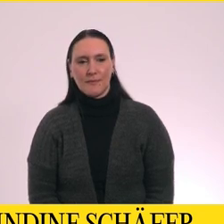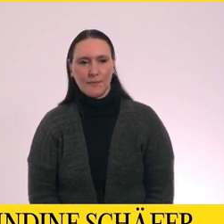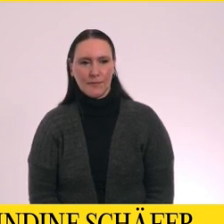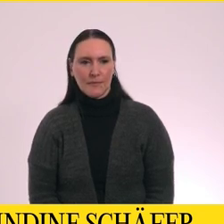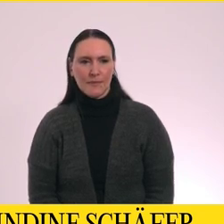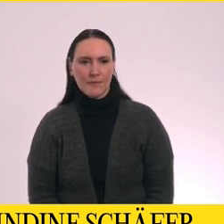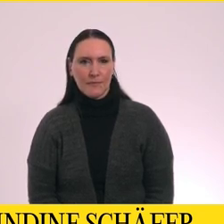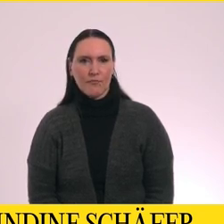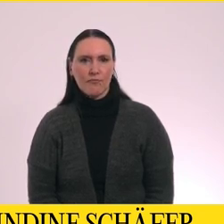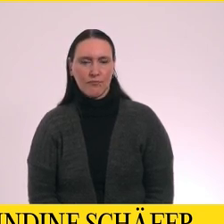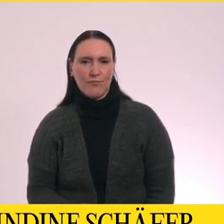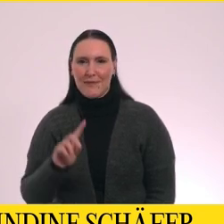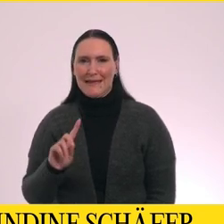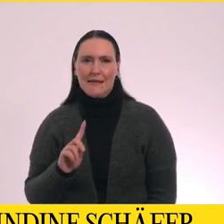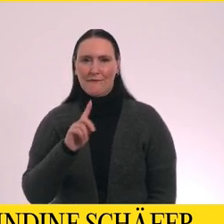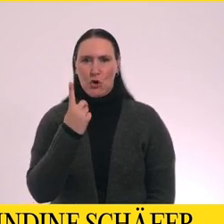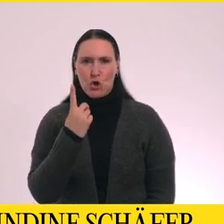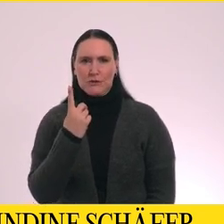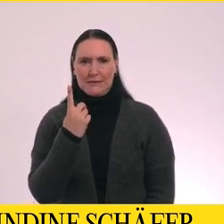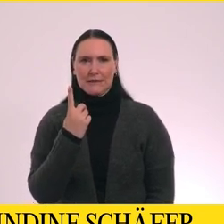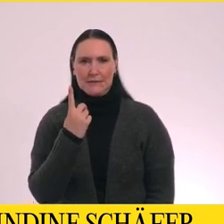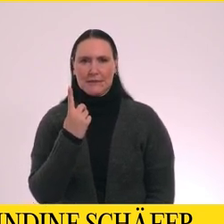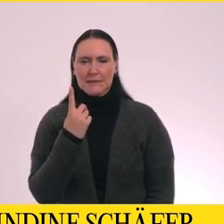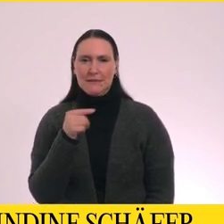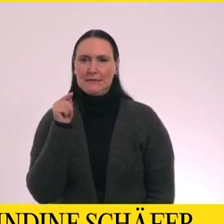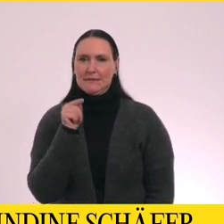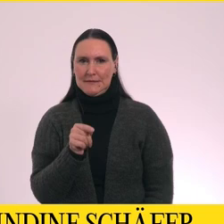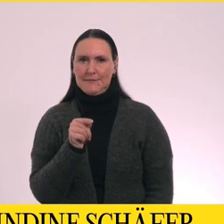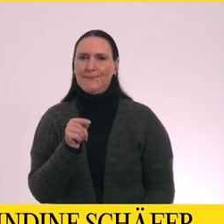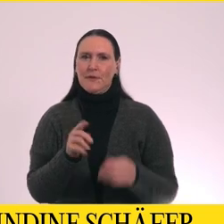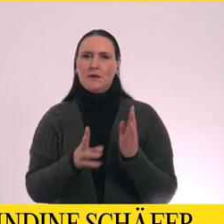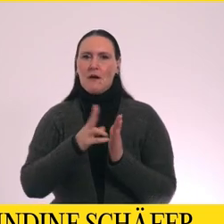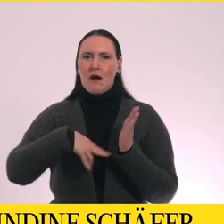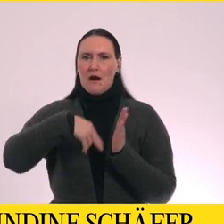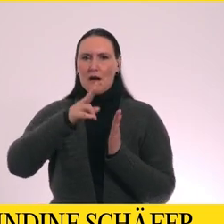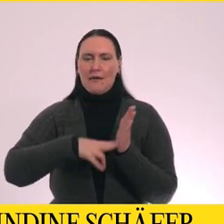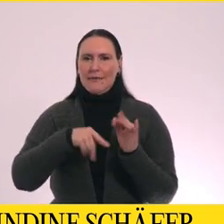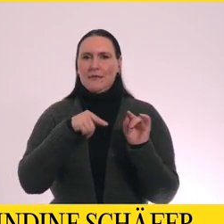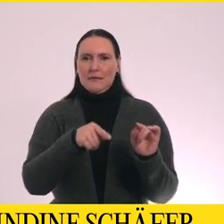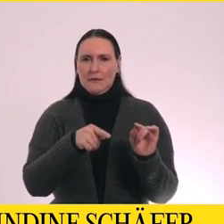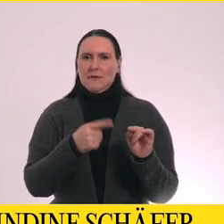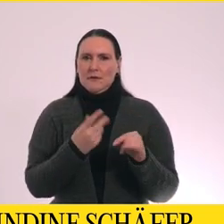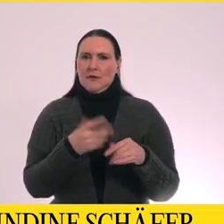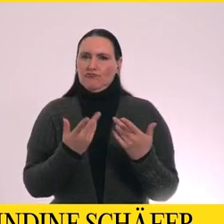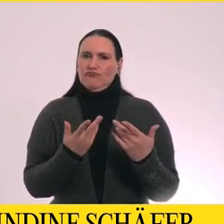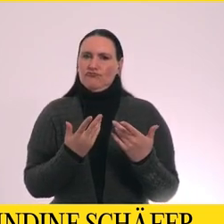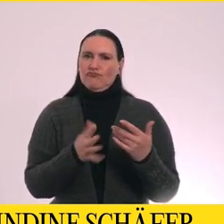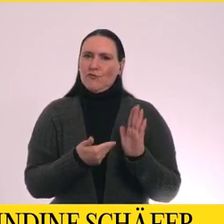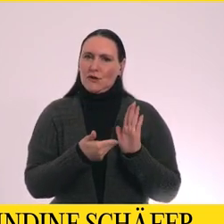use art in order to be able to enable people to be visible and to